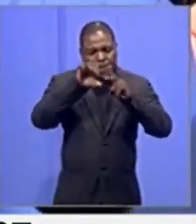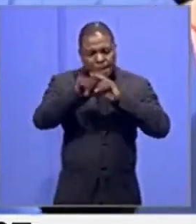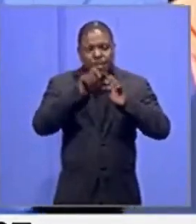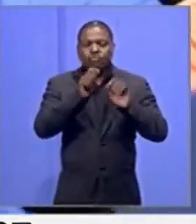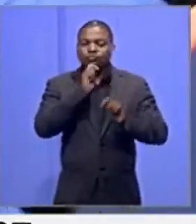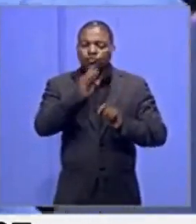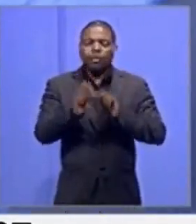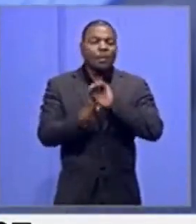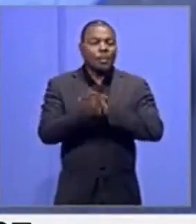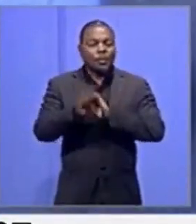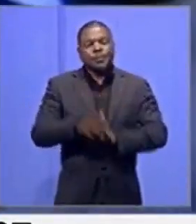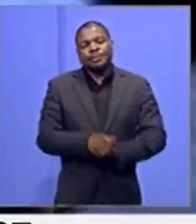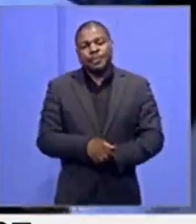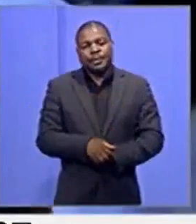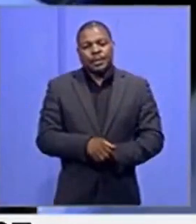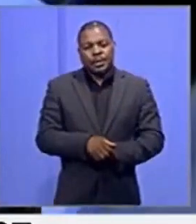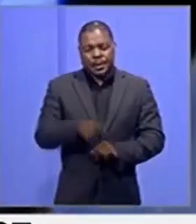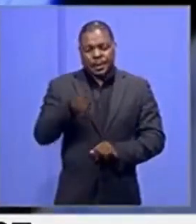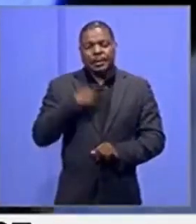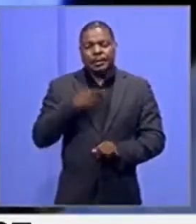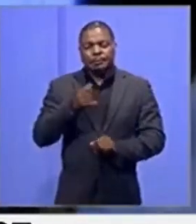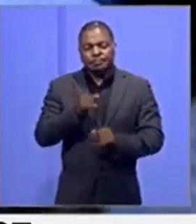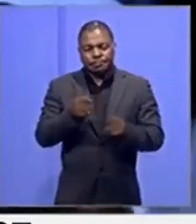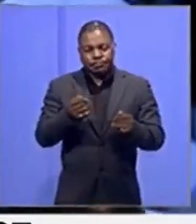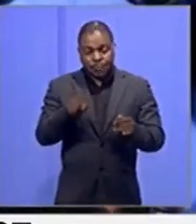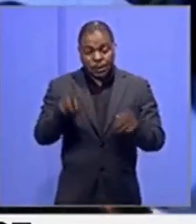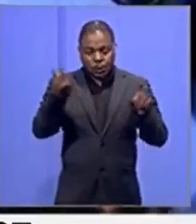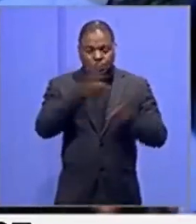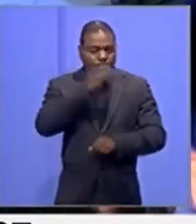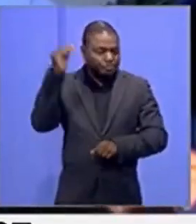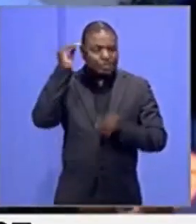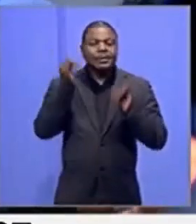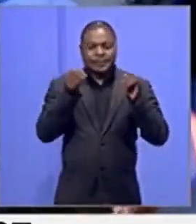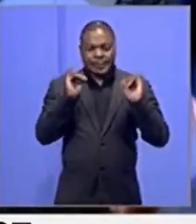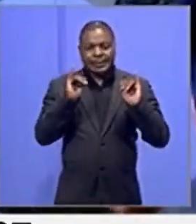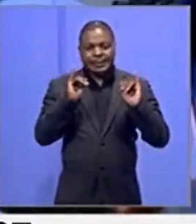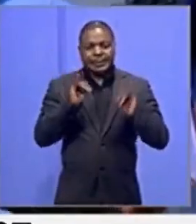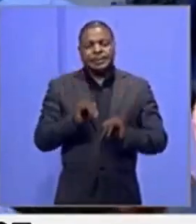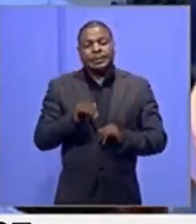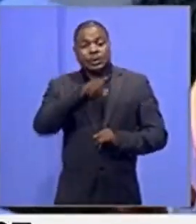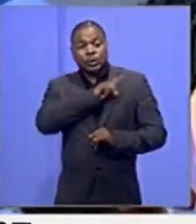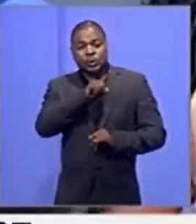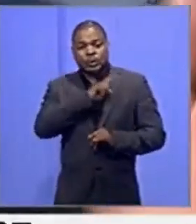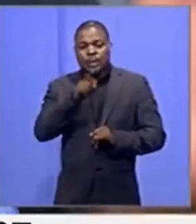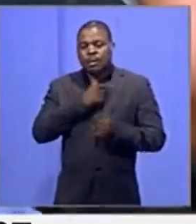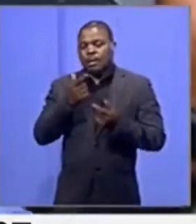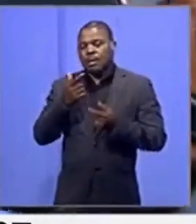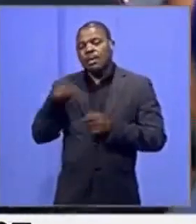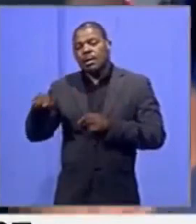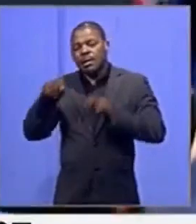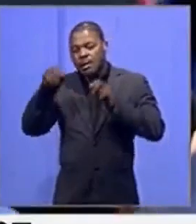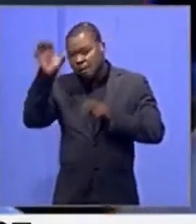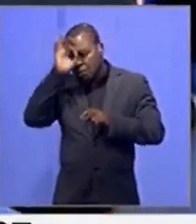happened. I'm sure we're taking it serious ourselves. That's why our forensics people are